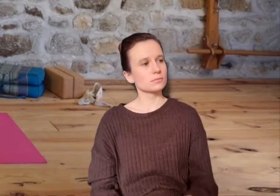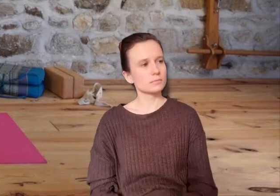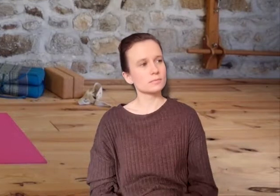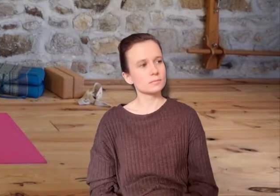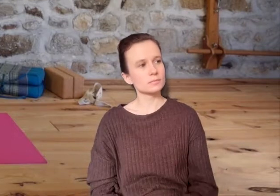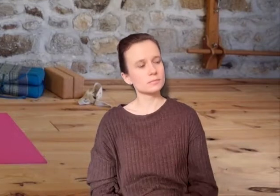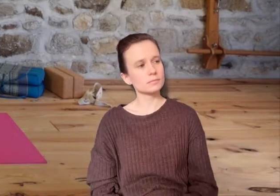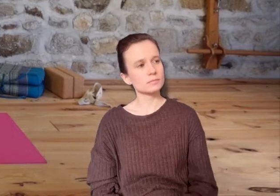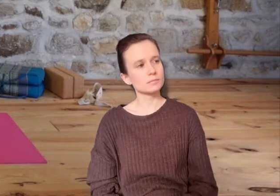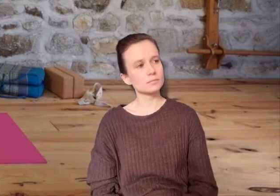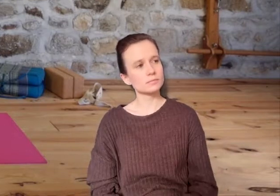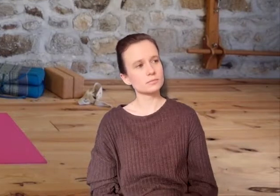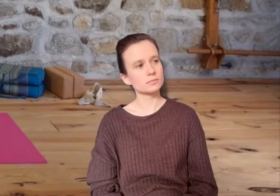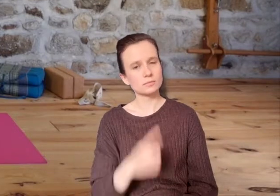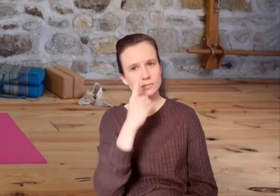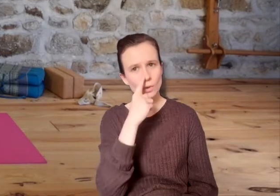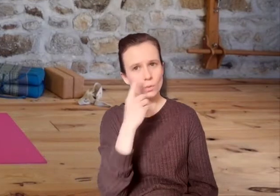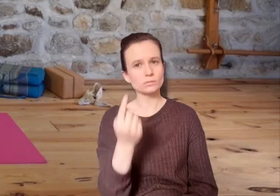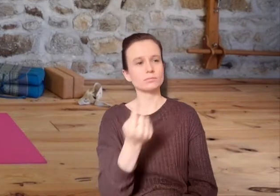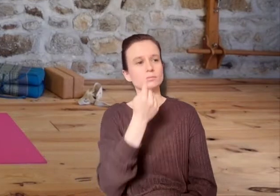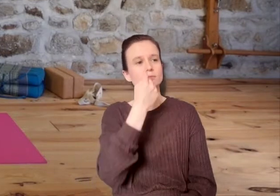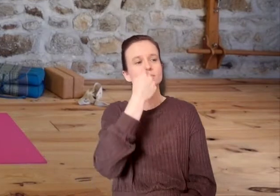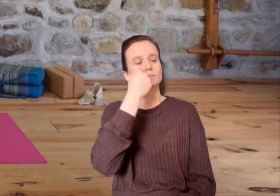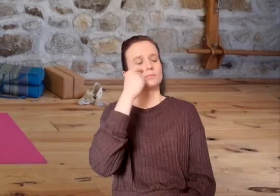Continuing the breath in and out through the nose.